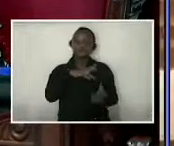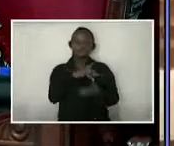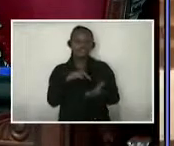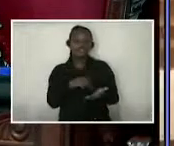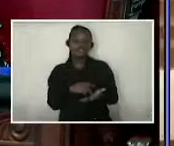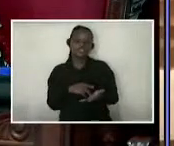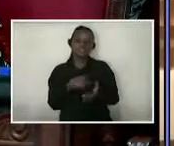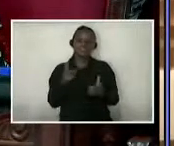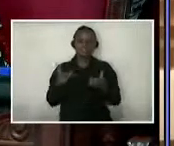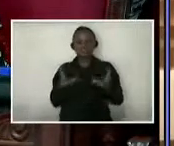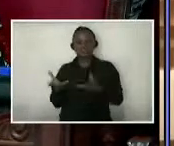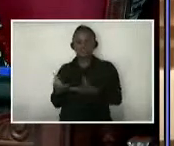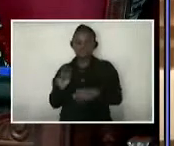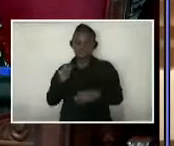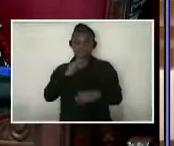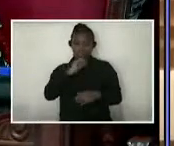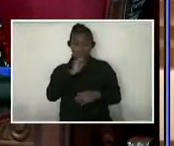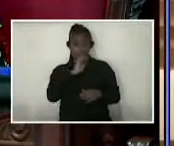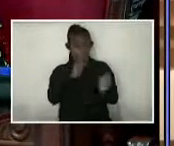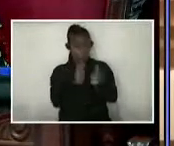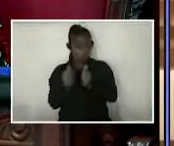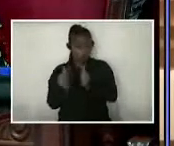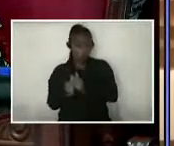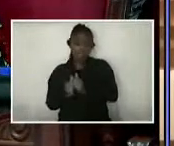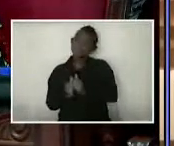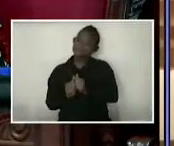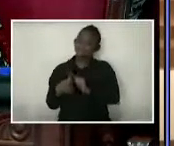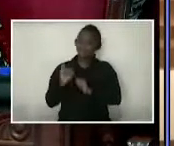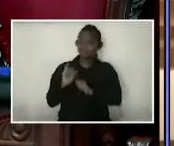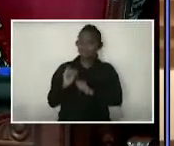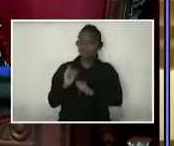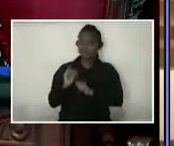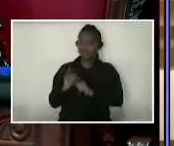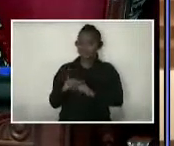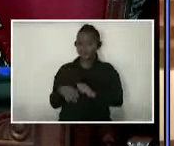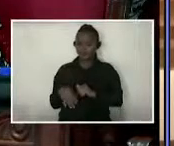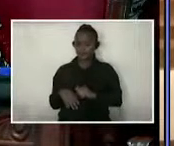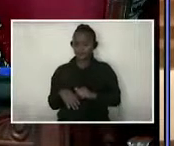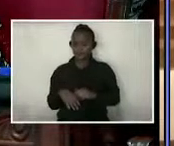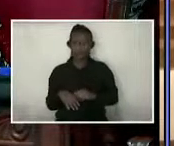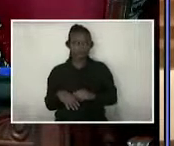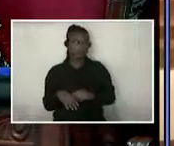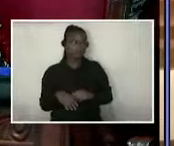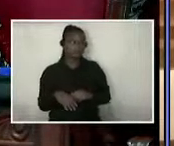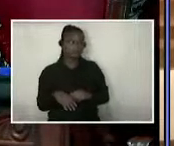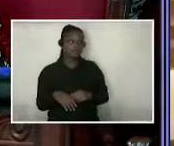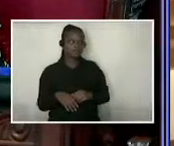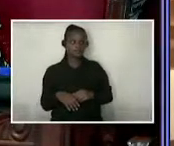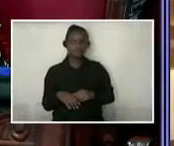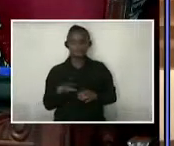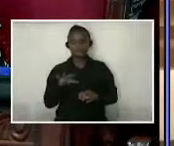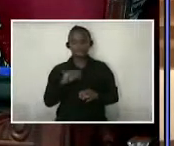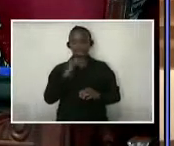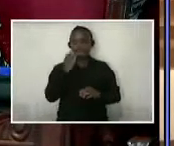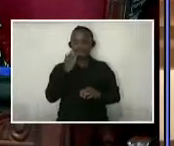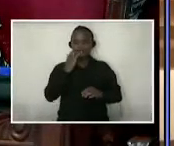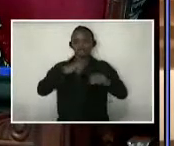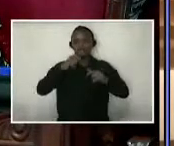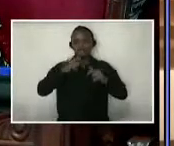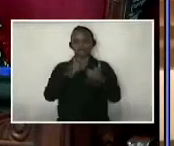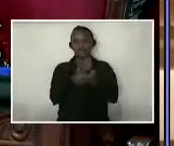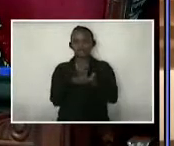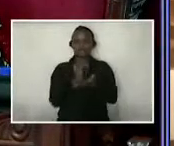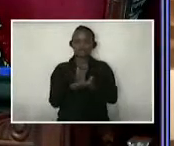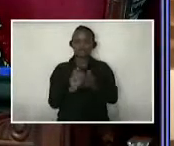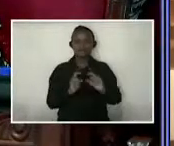messy. And as the saying goes, Honorable Speaker, when two elephants fight, it is the grass that suffers. Successful coalition